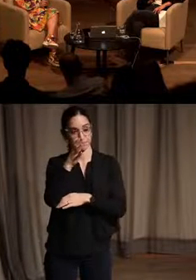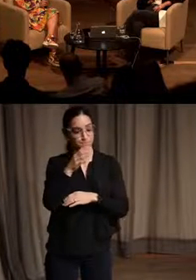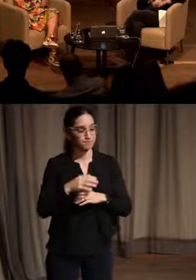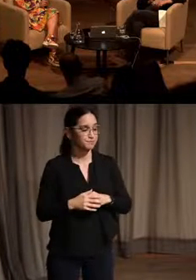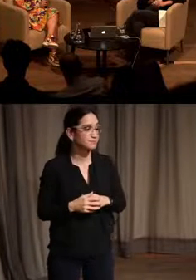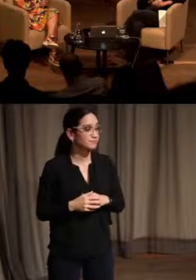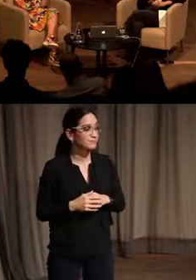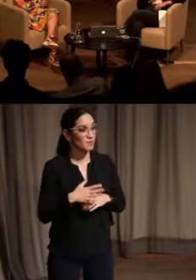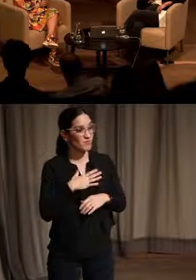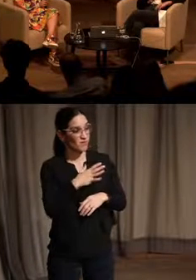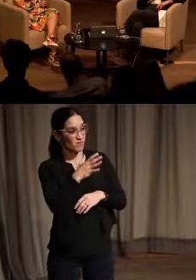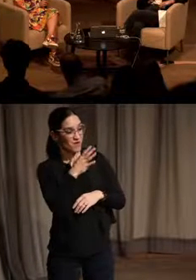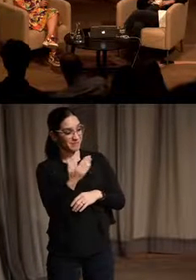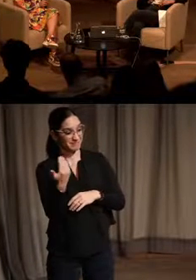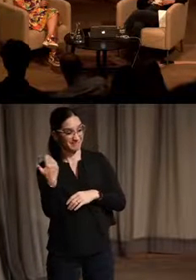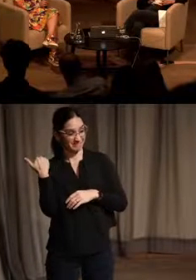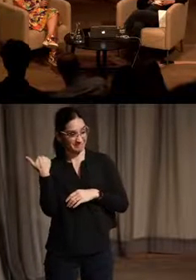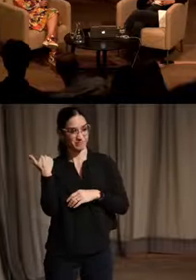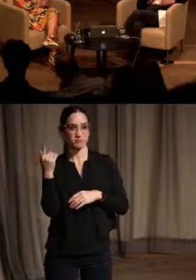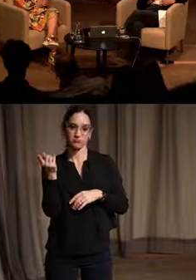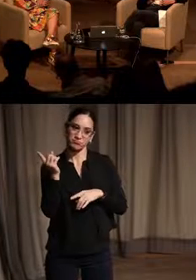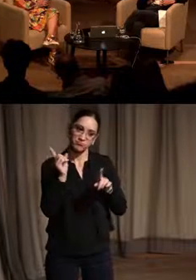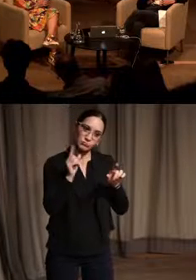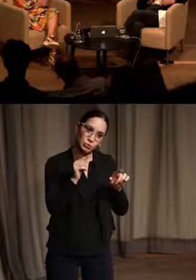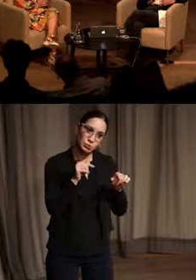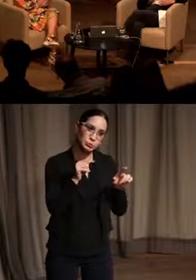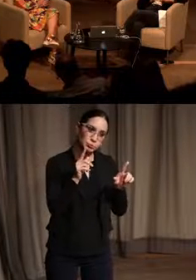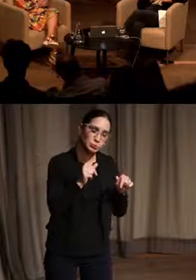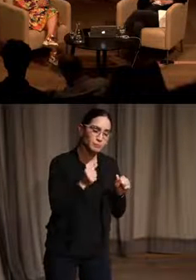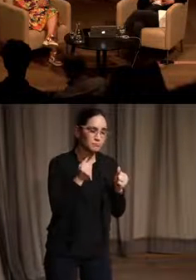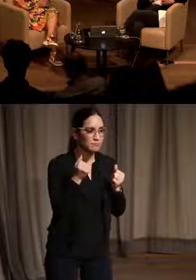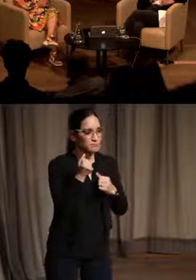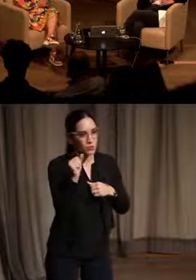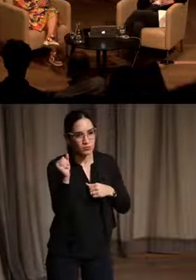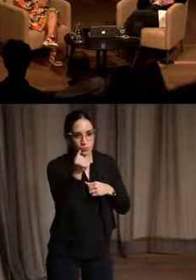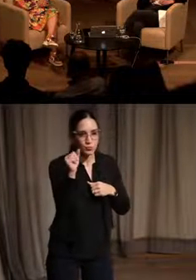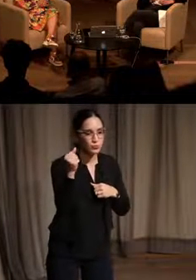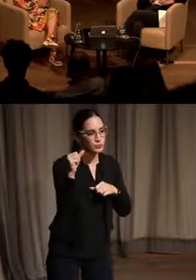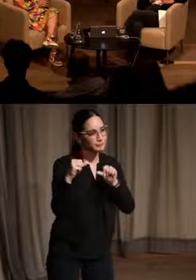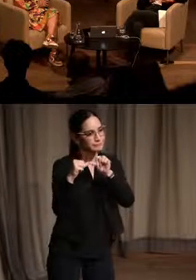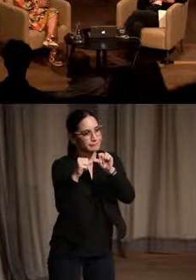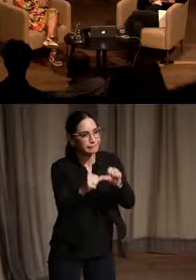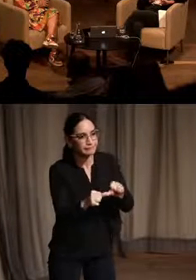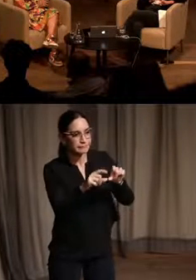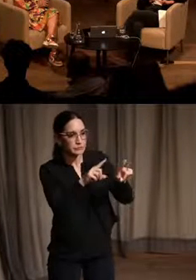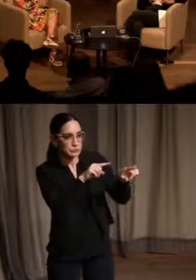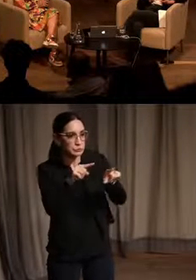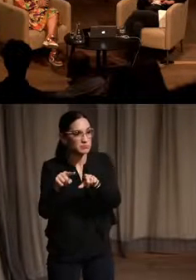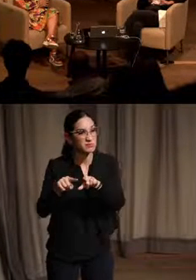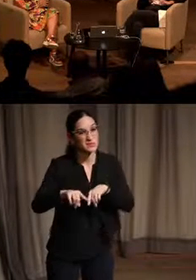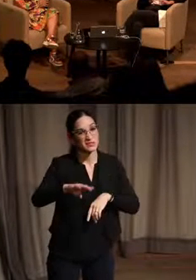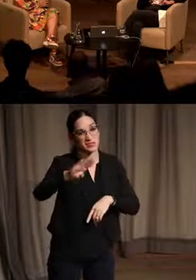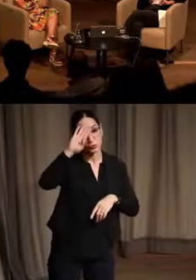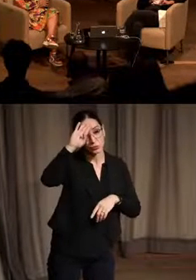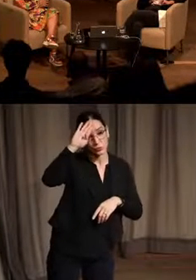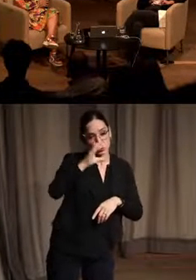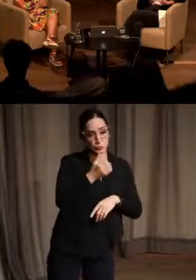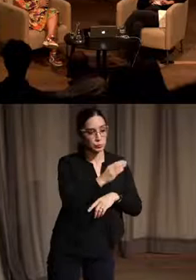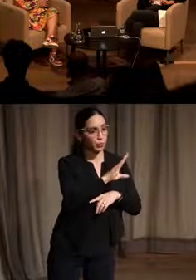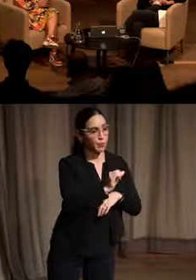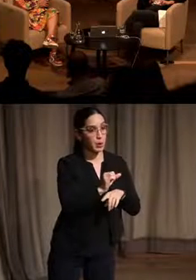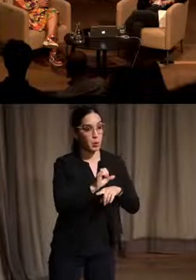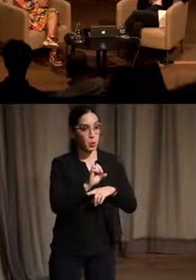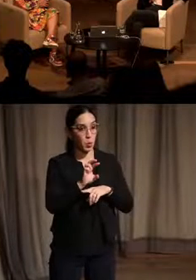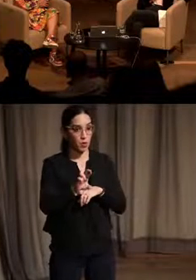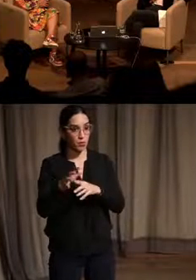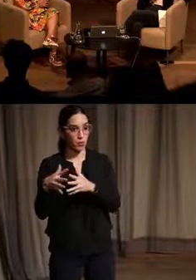me to a lot of protests. We're Cuban, and anytime there was like any issue between Cuba and the U.S. politically, my